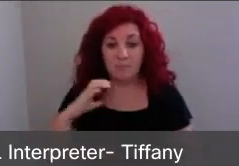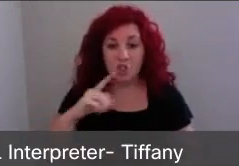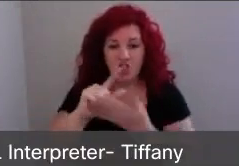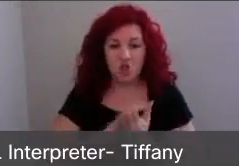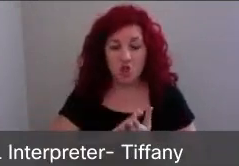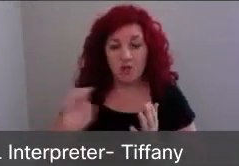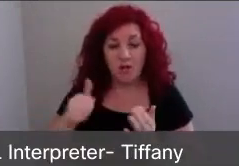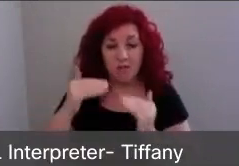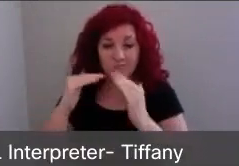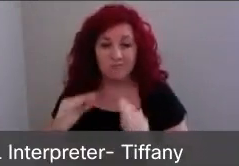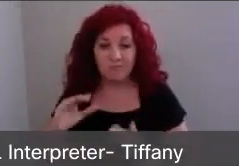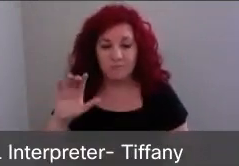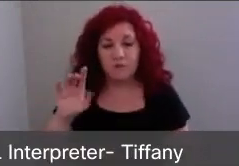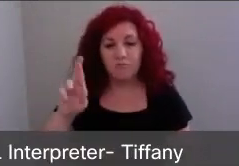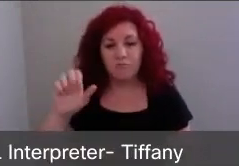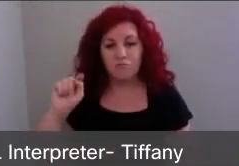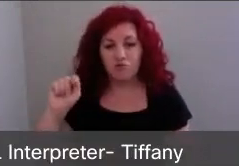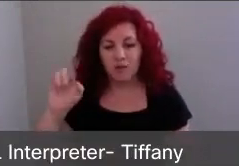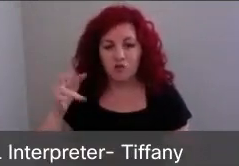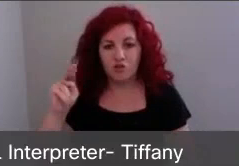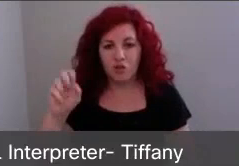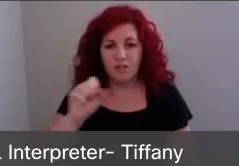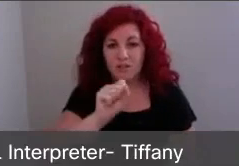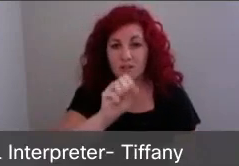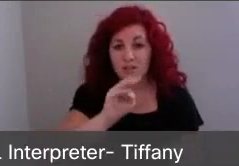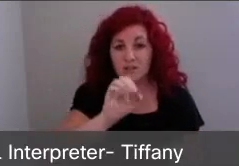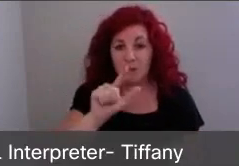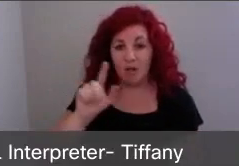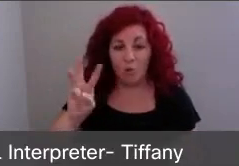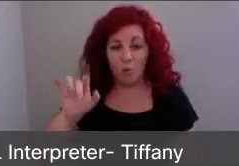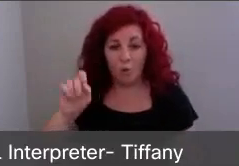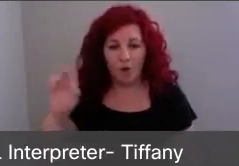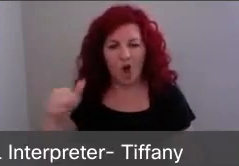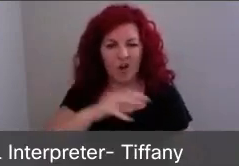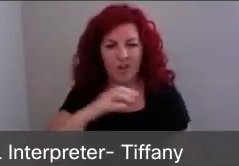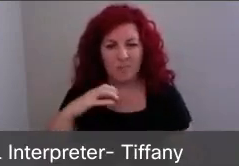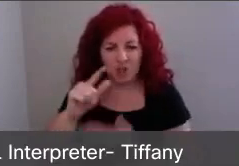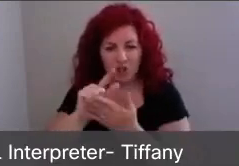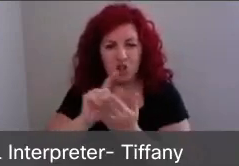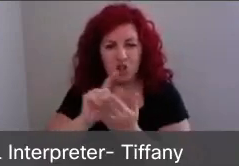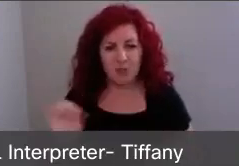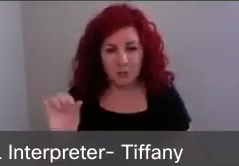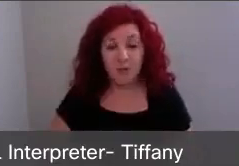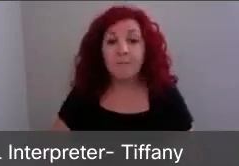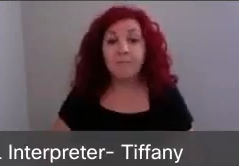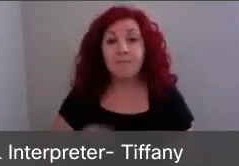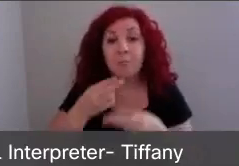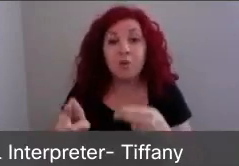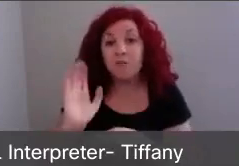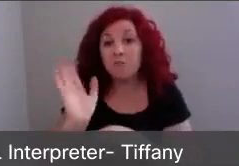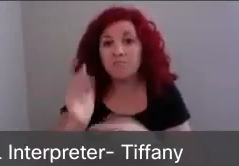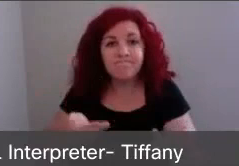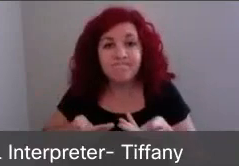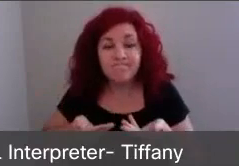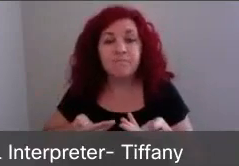Brett Johnson from the firm of Snell and Wilmer, another of the commission's attorneys. So I'm going to give just a brief presentation and introduction